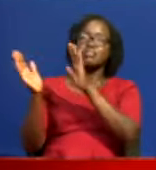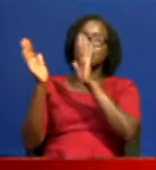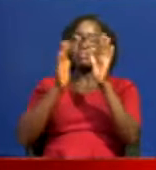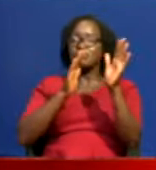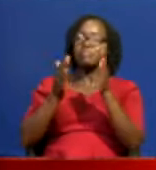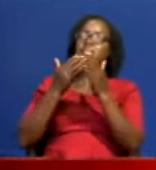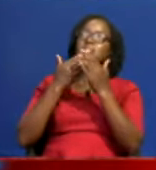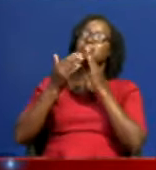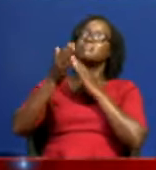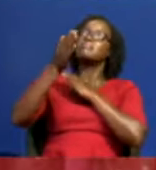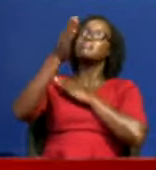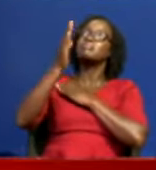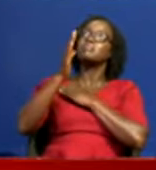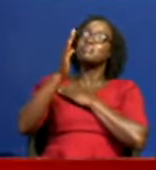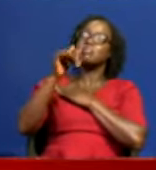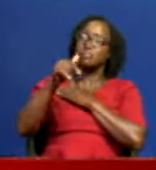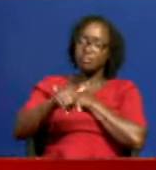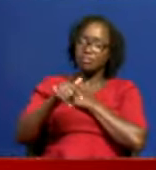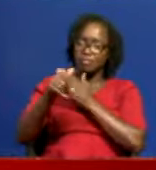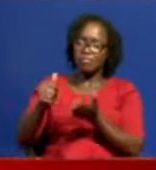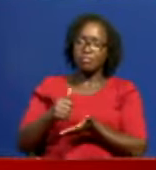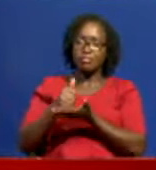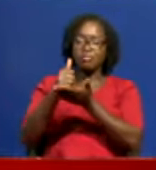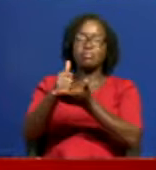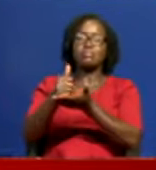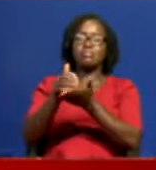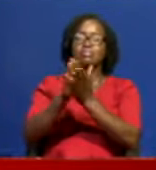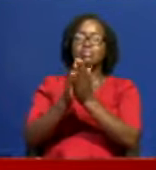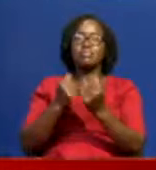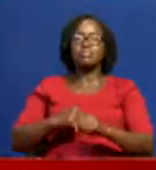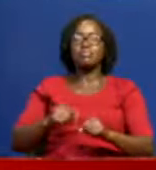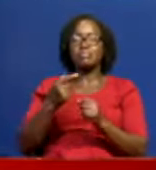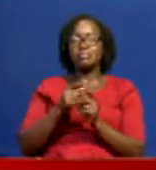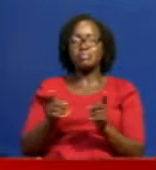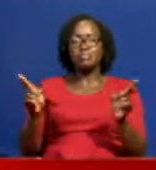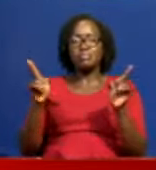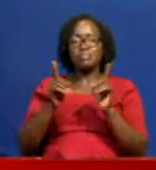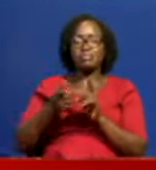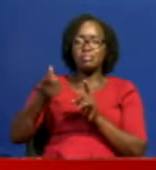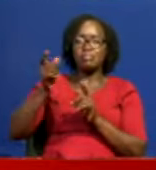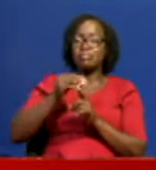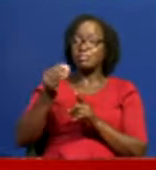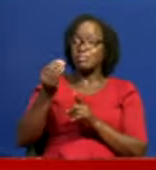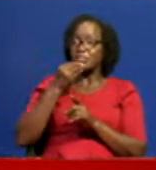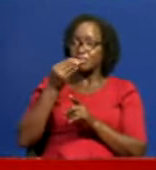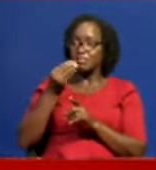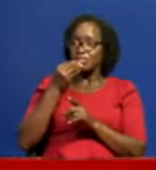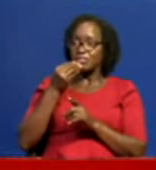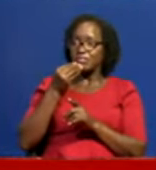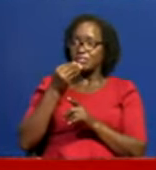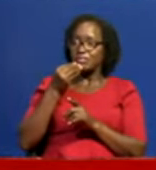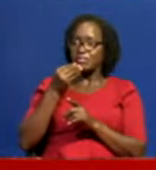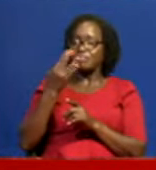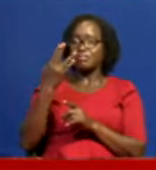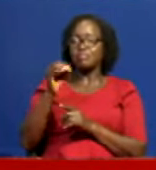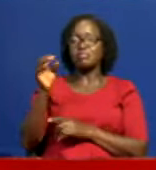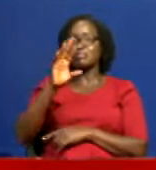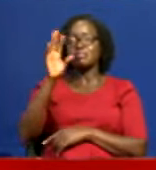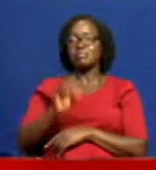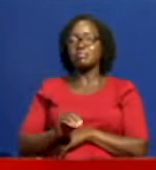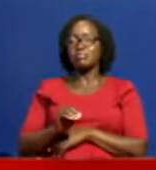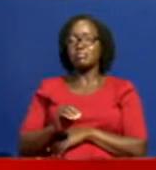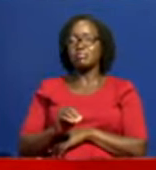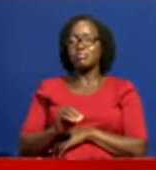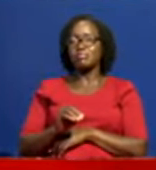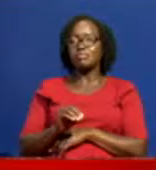God, these interventions have enabled us to increase our food productivity by 40% at